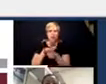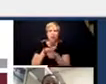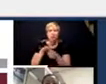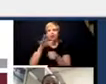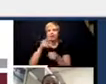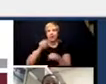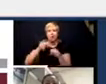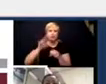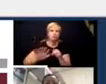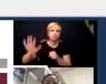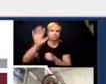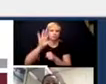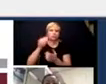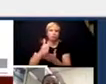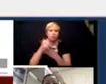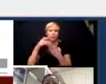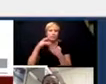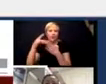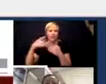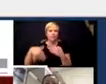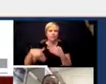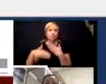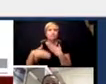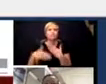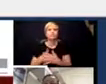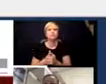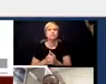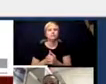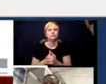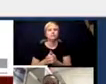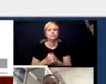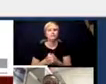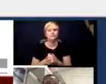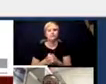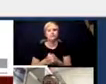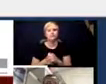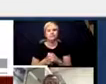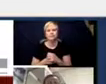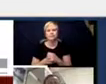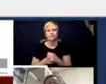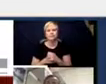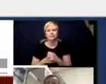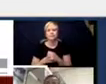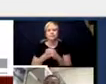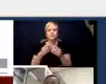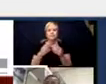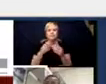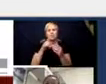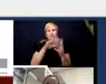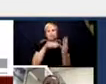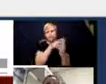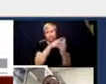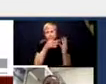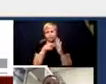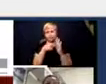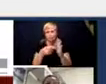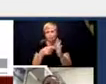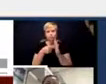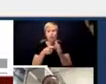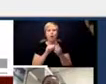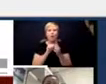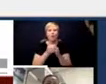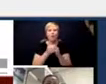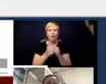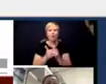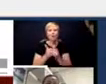to help guide this process. This flow chart just shows a schematic of how each of these